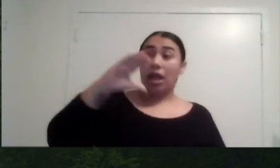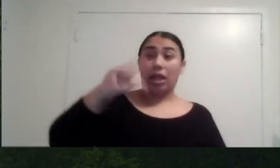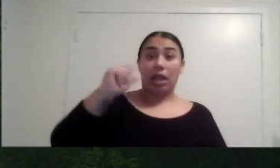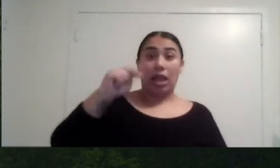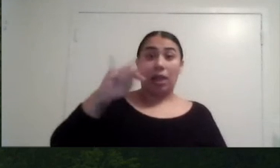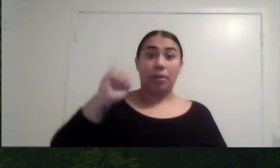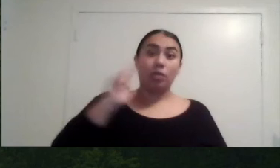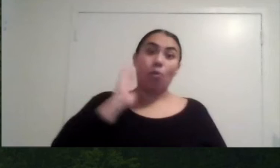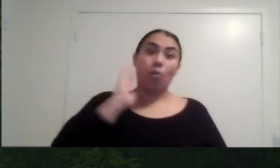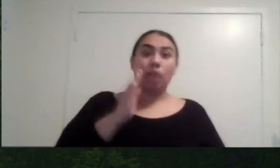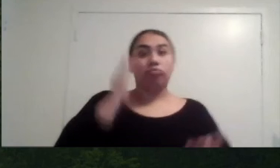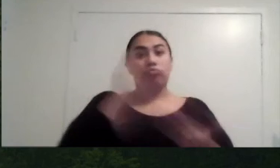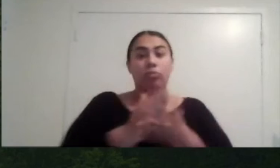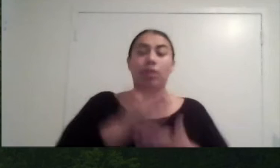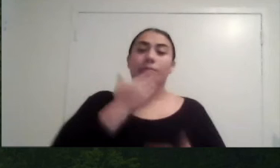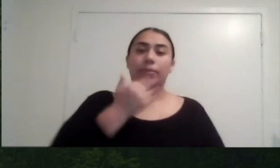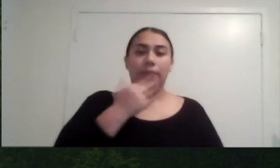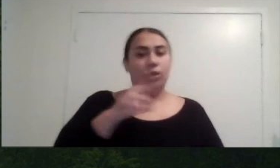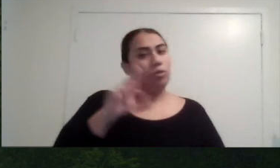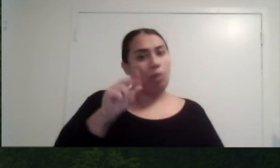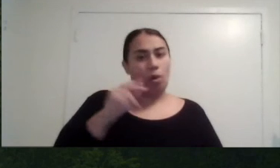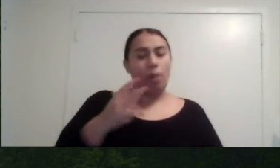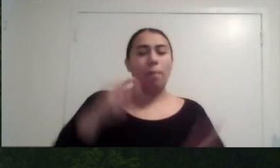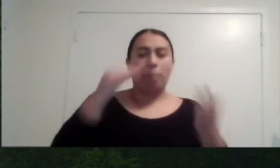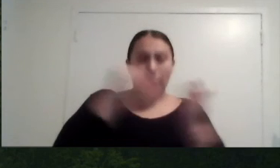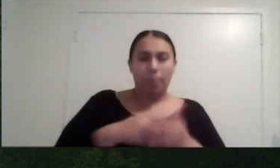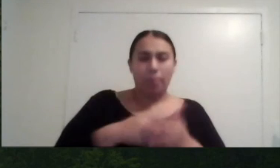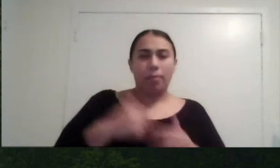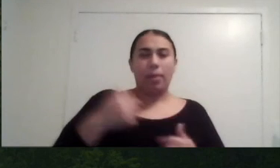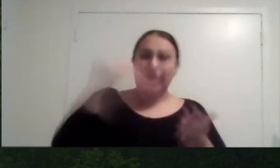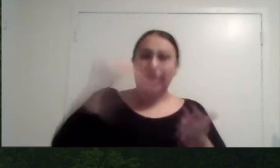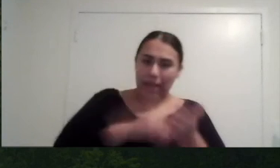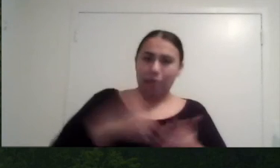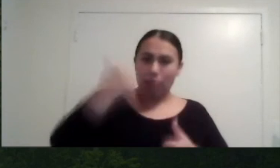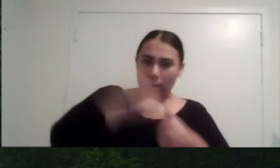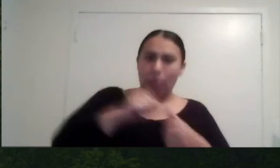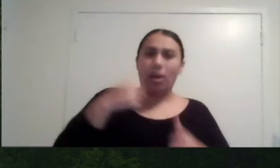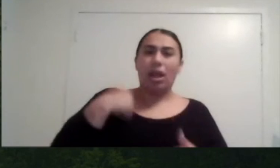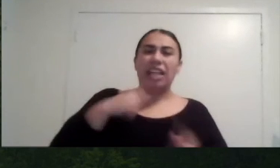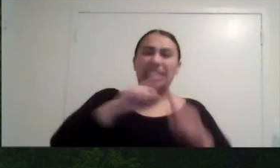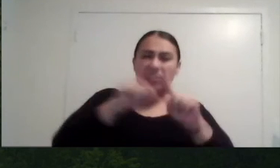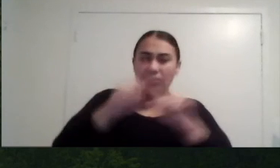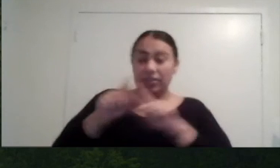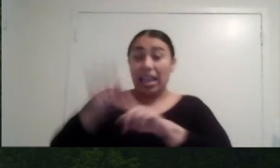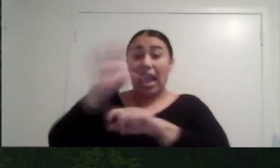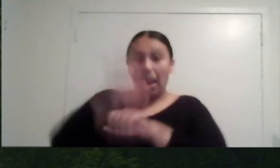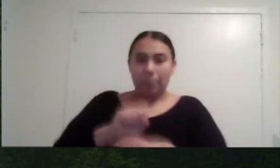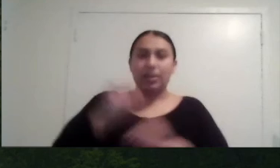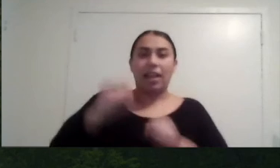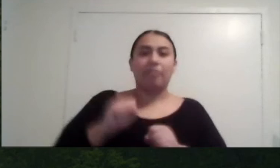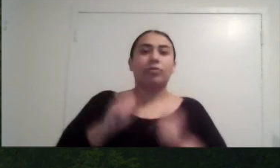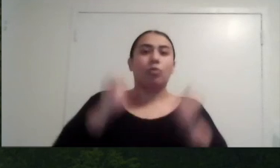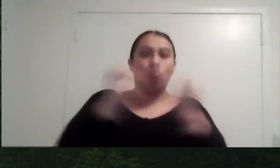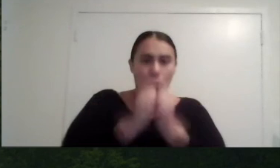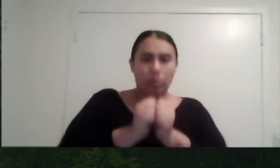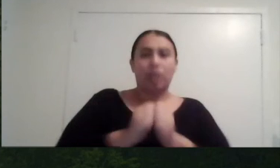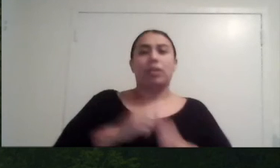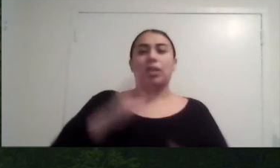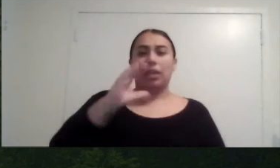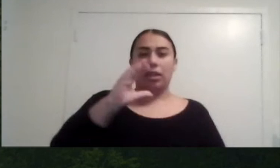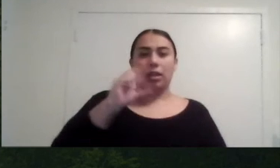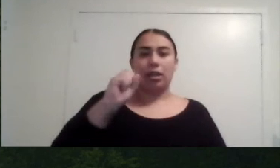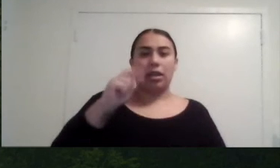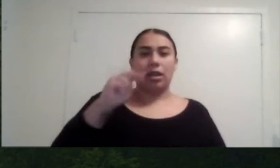neuropathic pain, retinal damage, amongst many others. But again, there's no evidence to make these conclusions, but there's